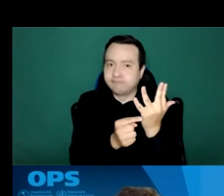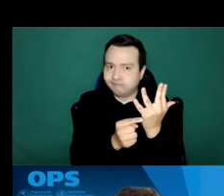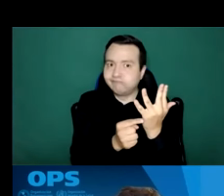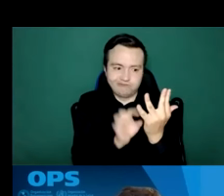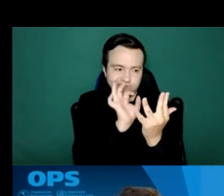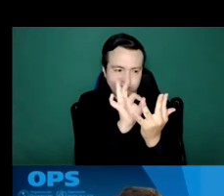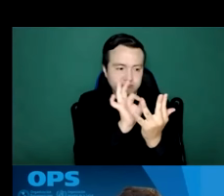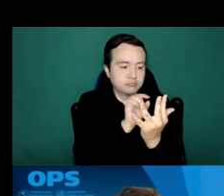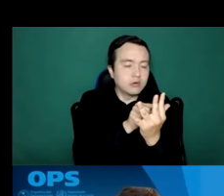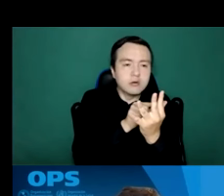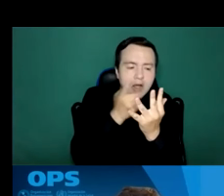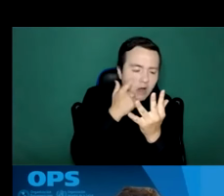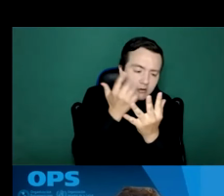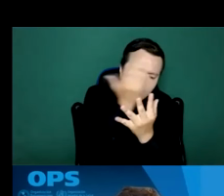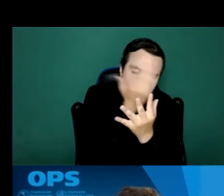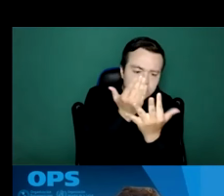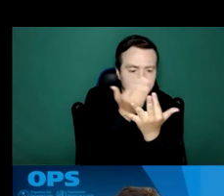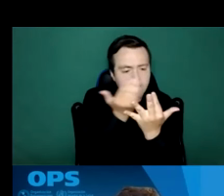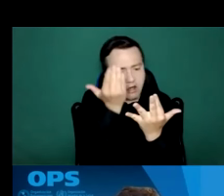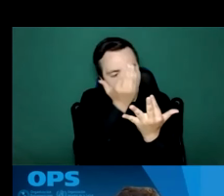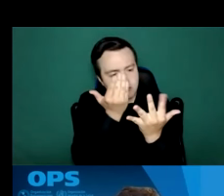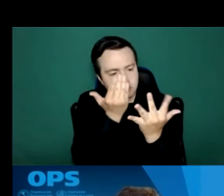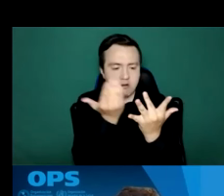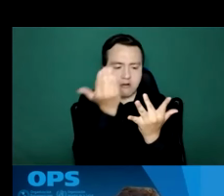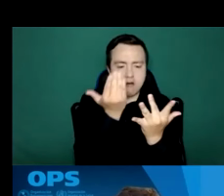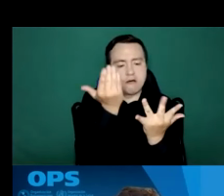tools and an analytical frameworks. And